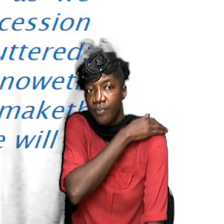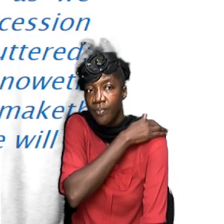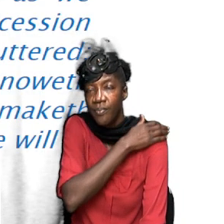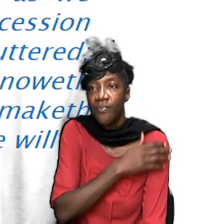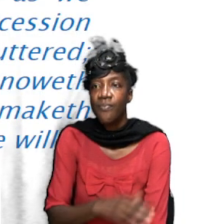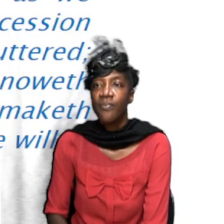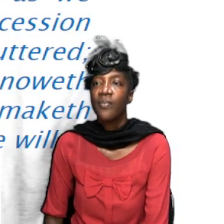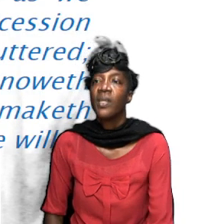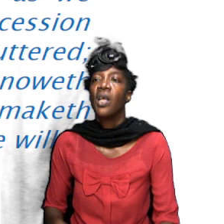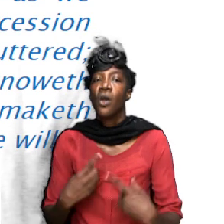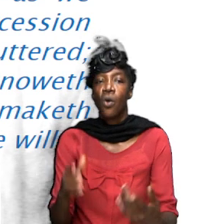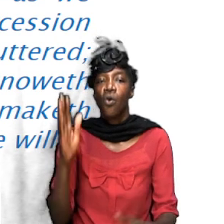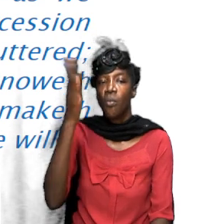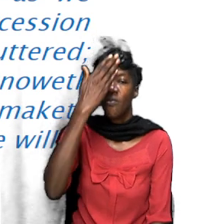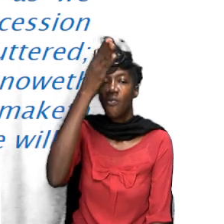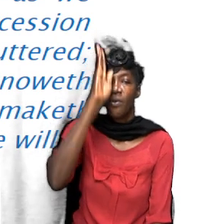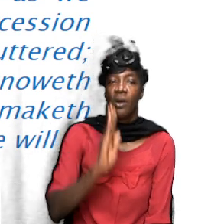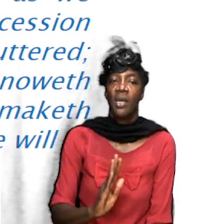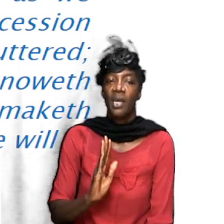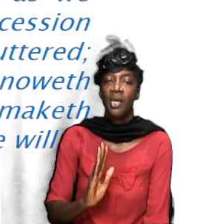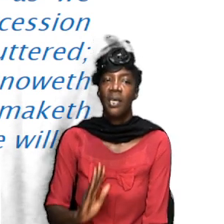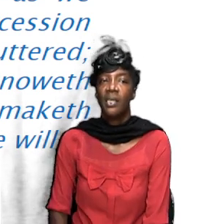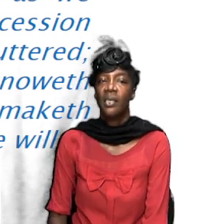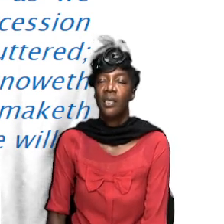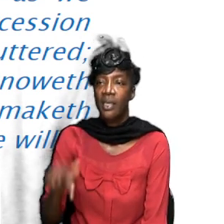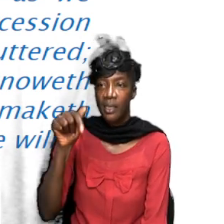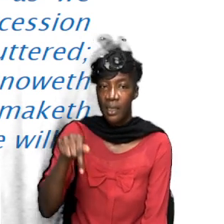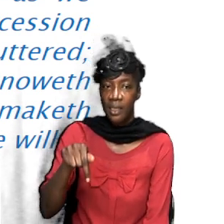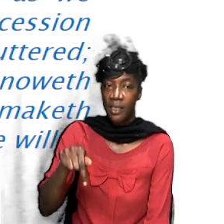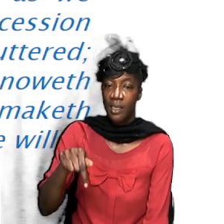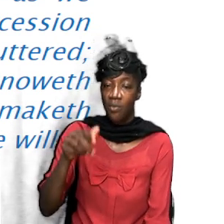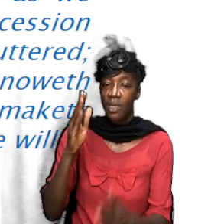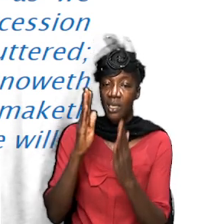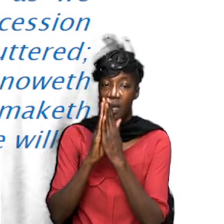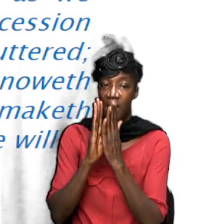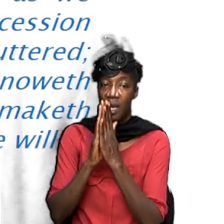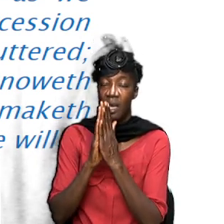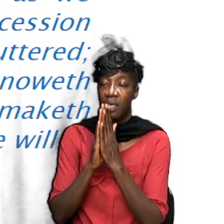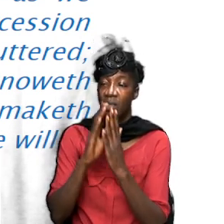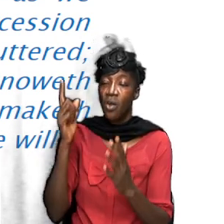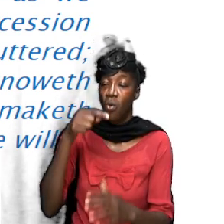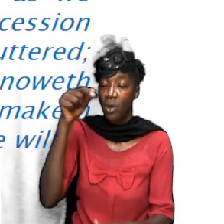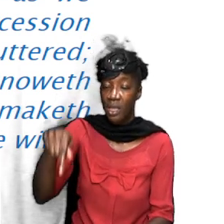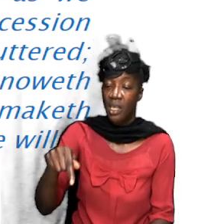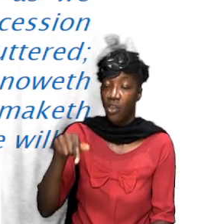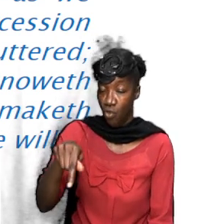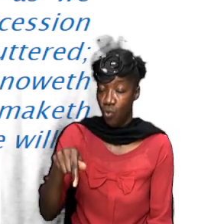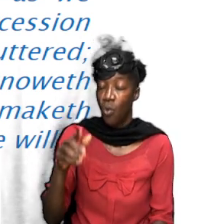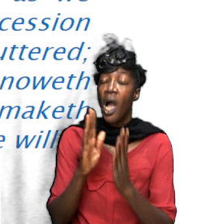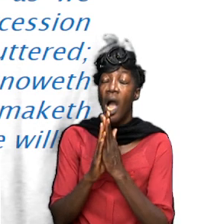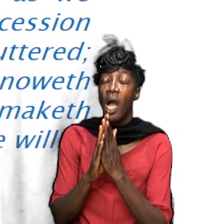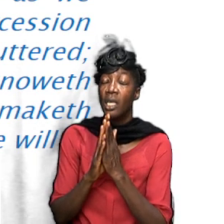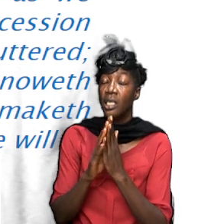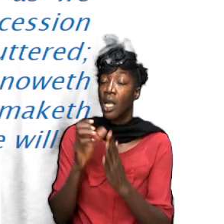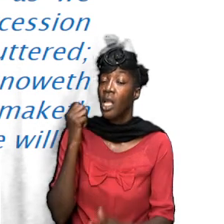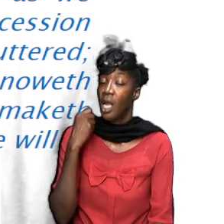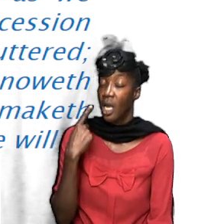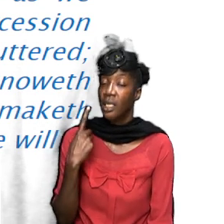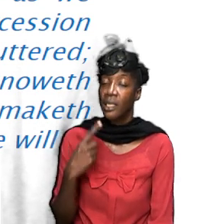go before God, and this is what we're asking for, only this alone we're asking for, then we